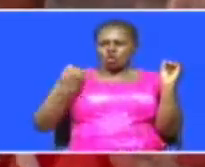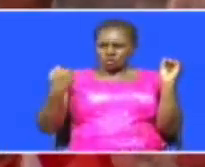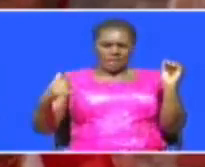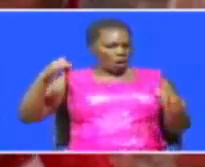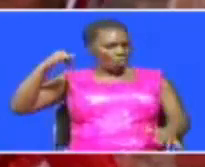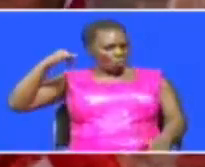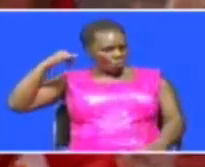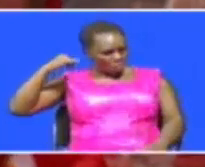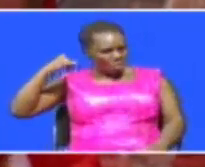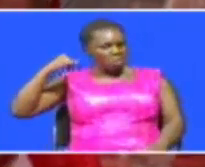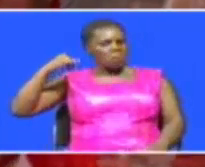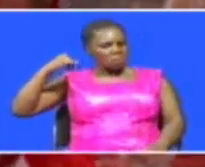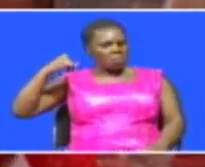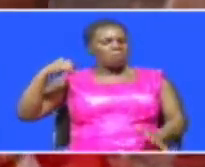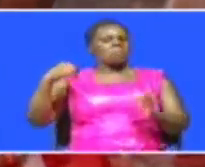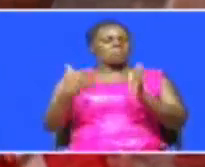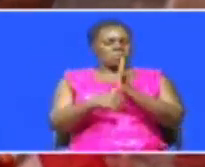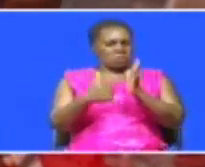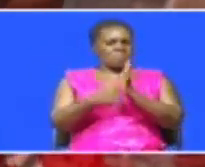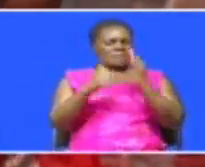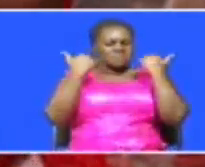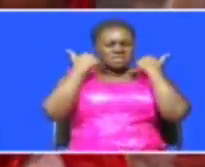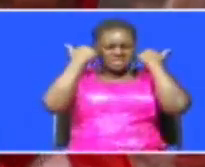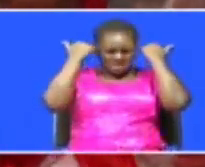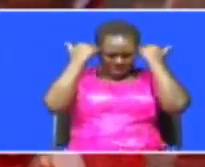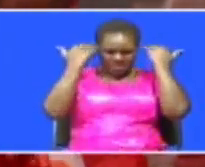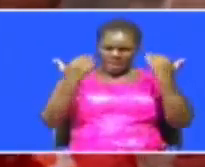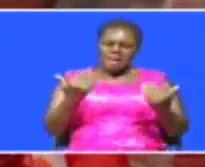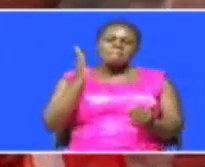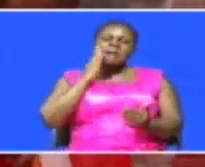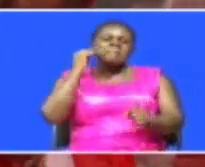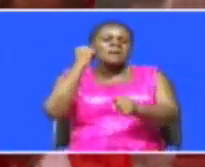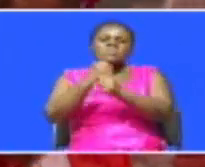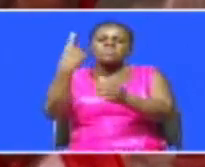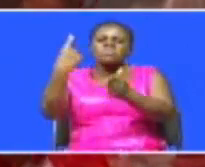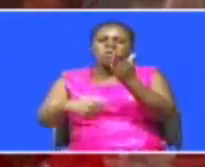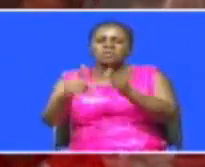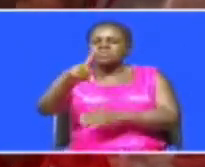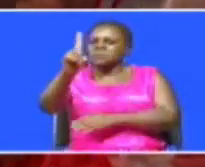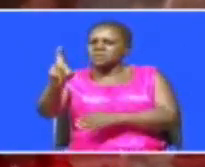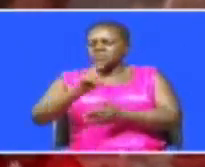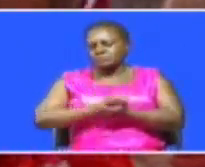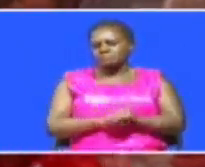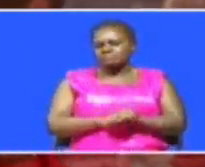me that she was in distress. As a mother, what do you do?